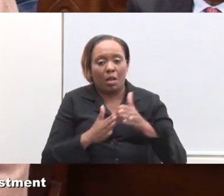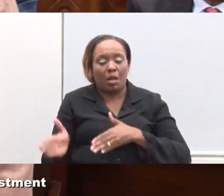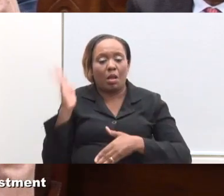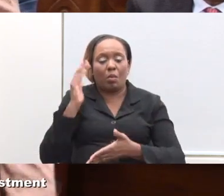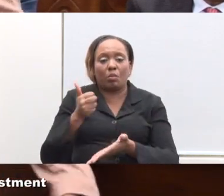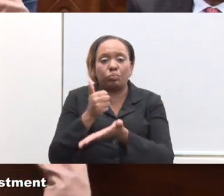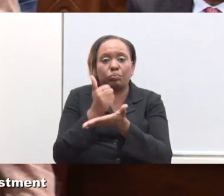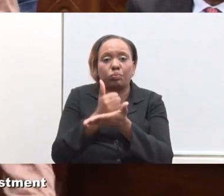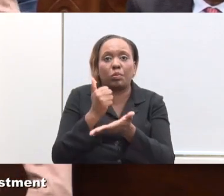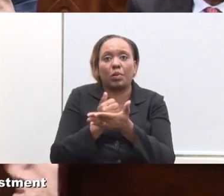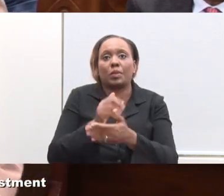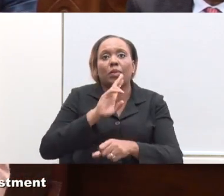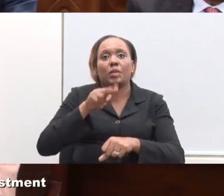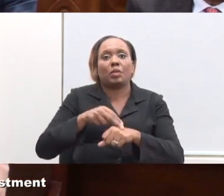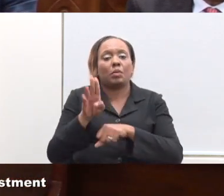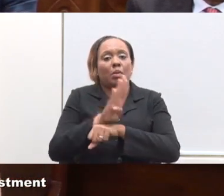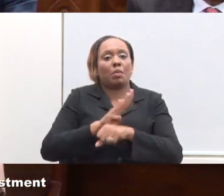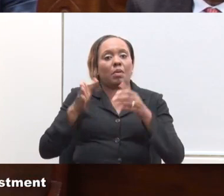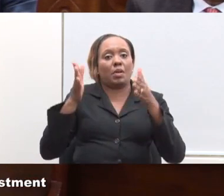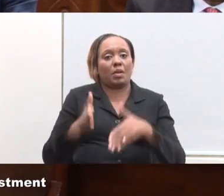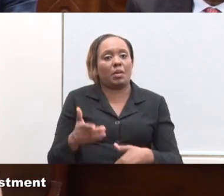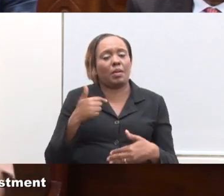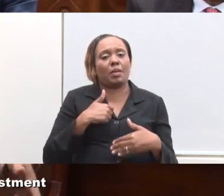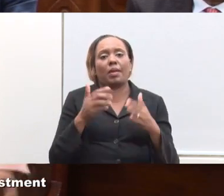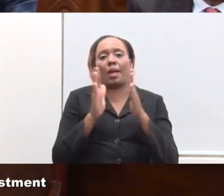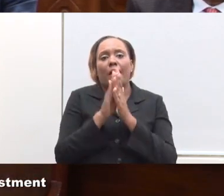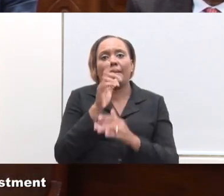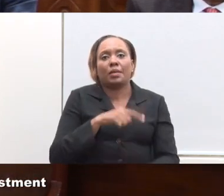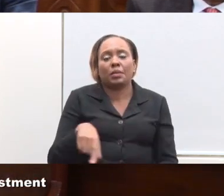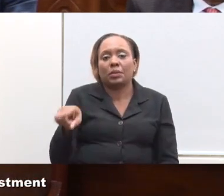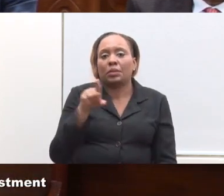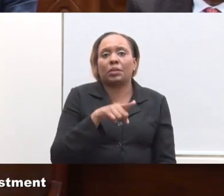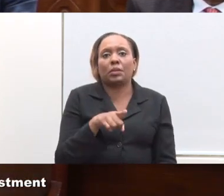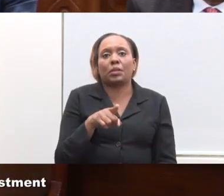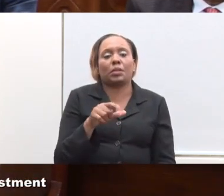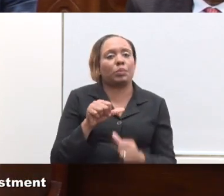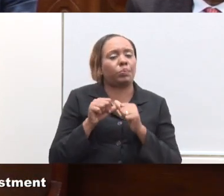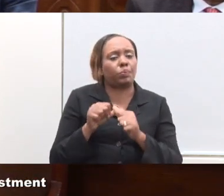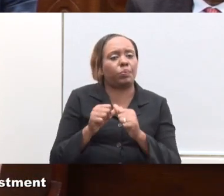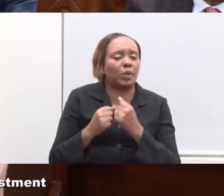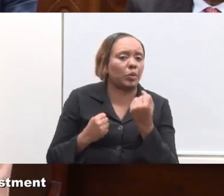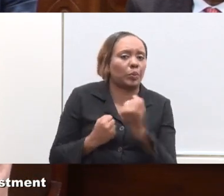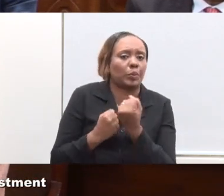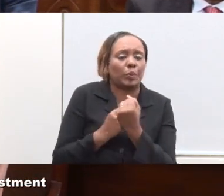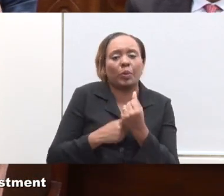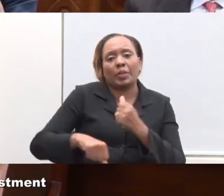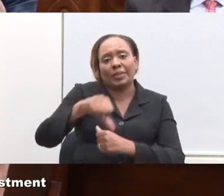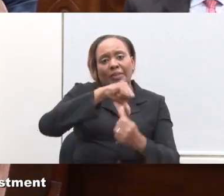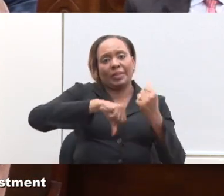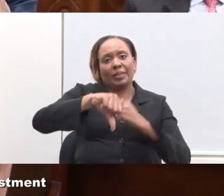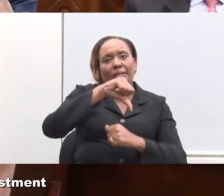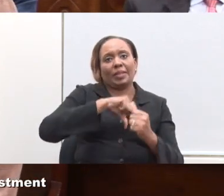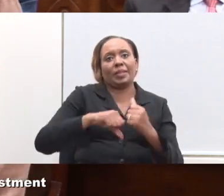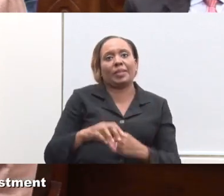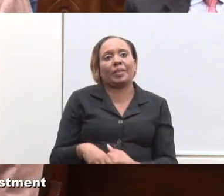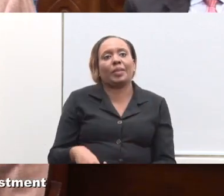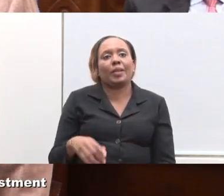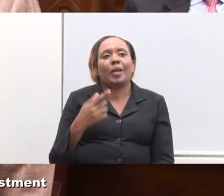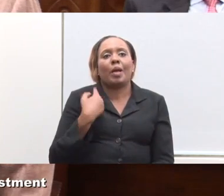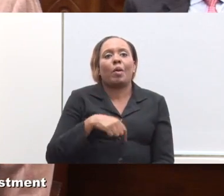Barbadians. And I ask us to rise to the occasion to carry along each other. We will look back at this